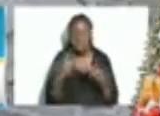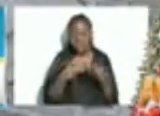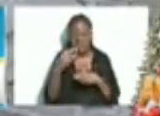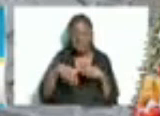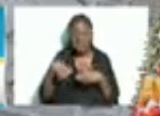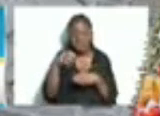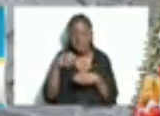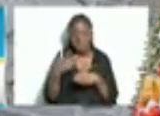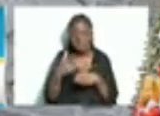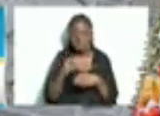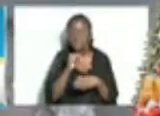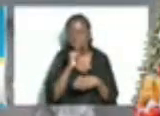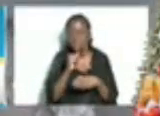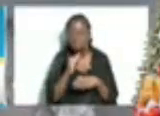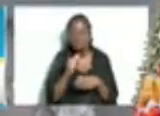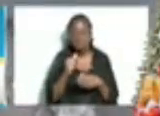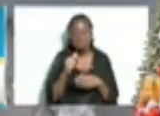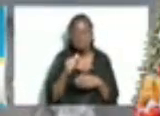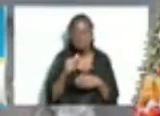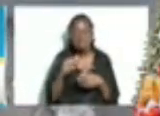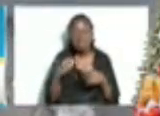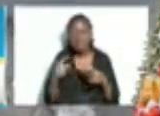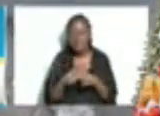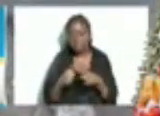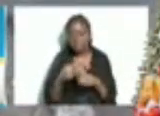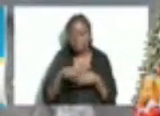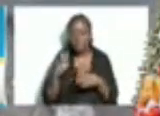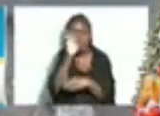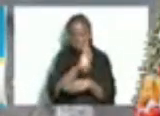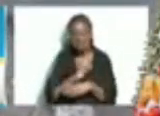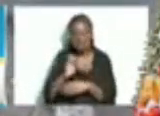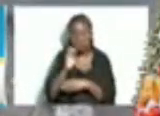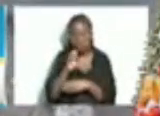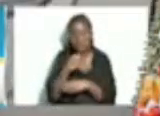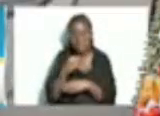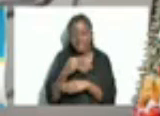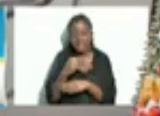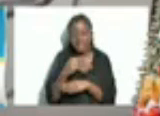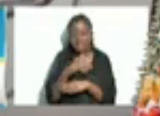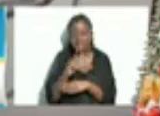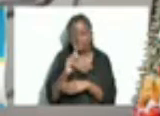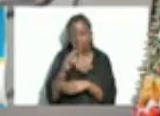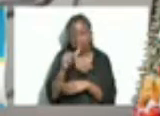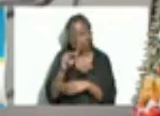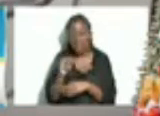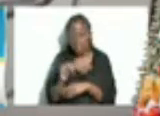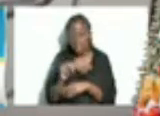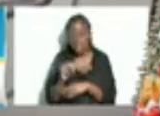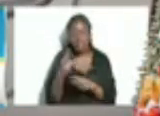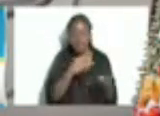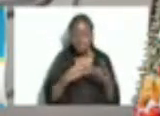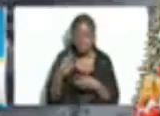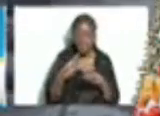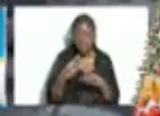the unrest in the Middle East with the Israeli-Hamas war, and the threat of those